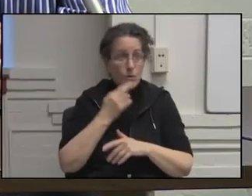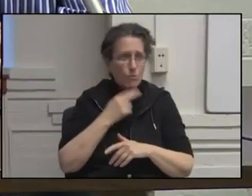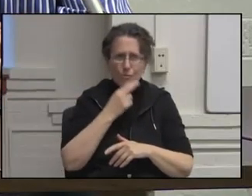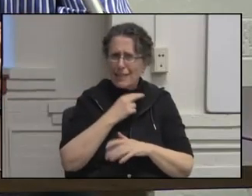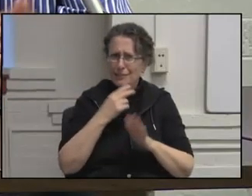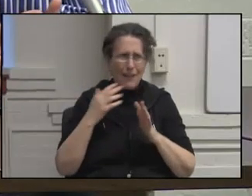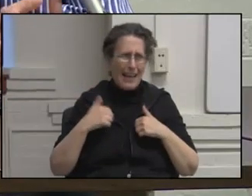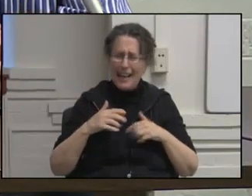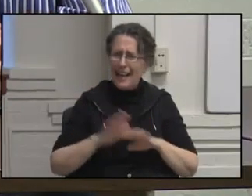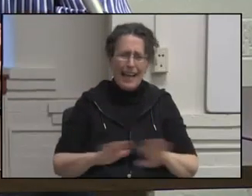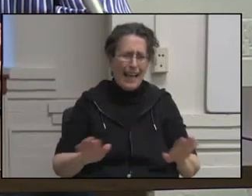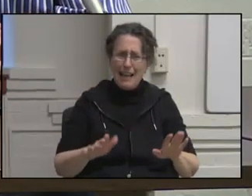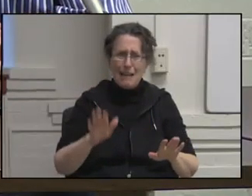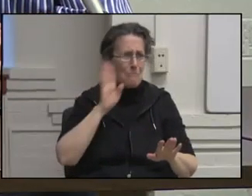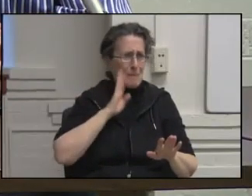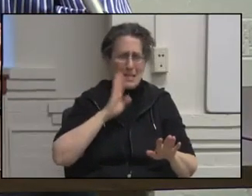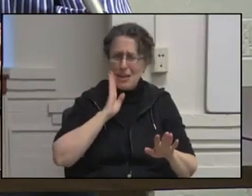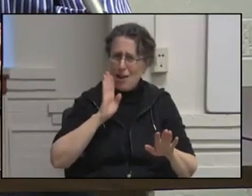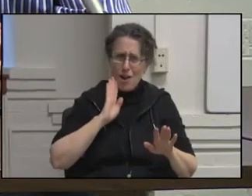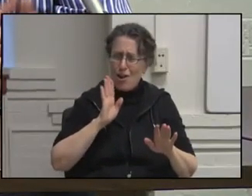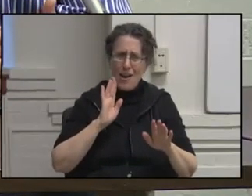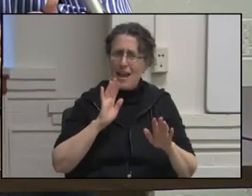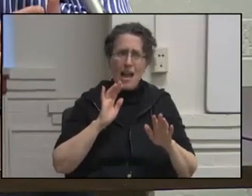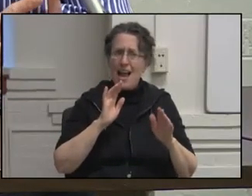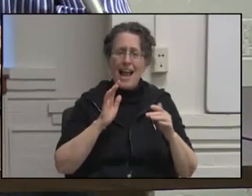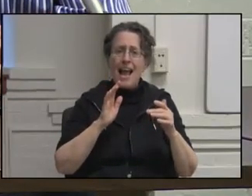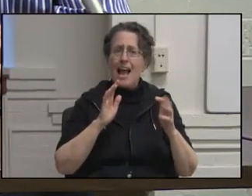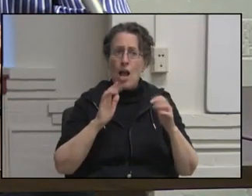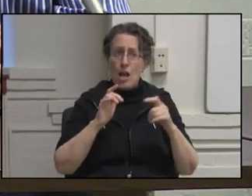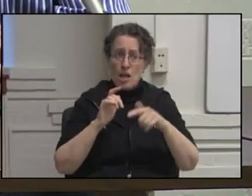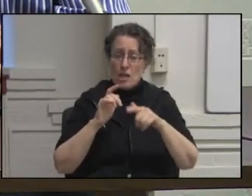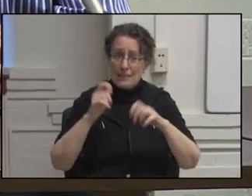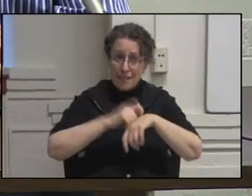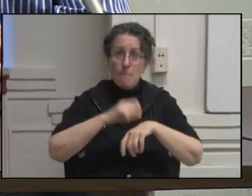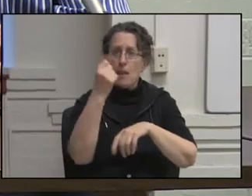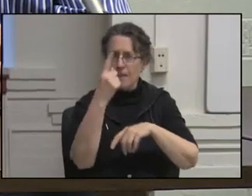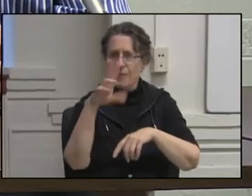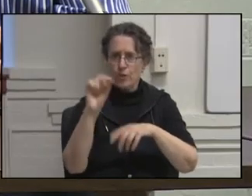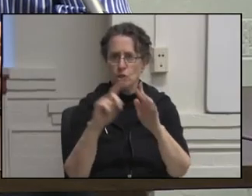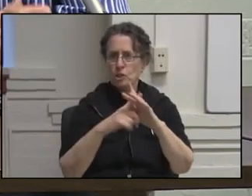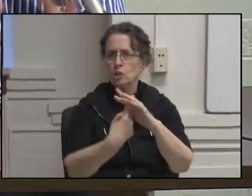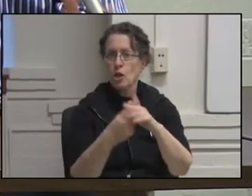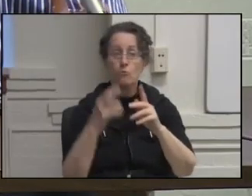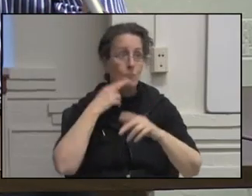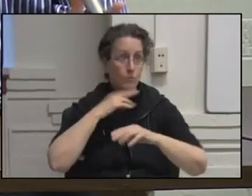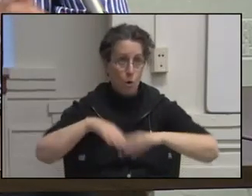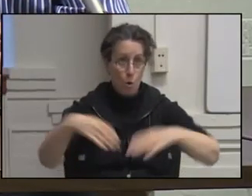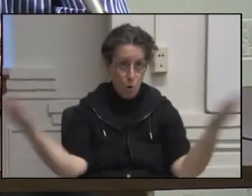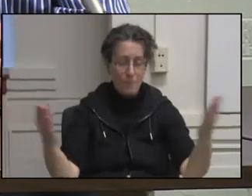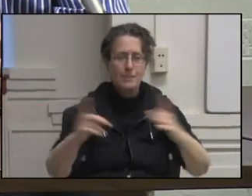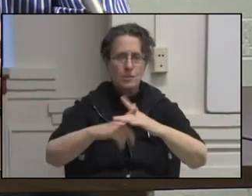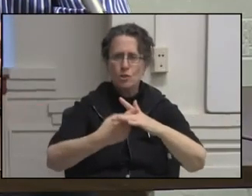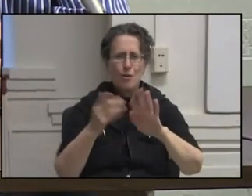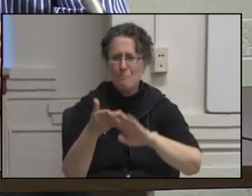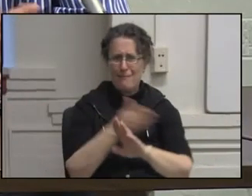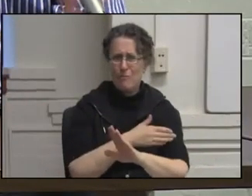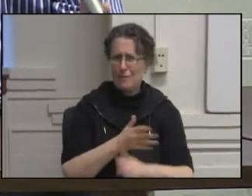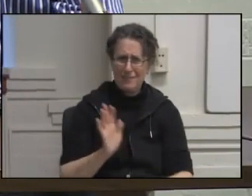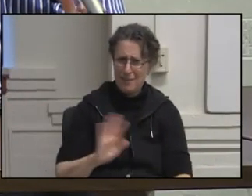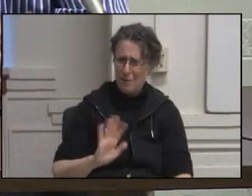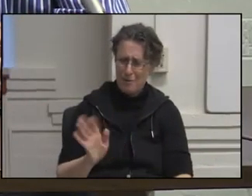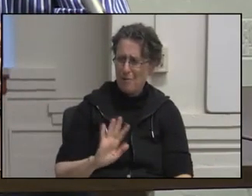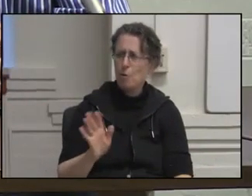beer comes out of the taps until, you know, 11:30 when we open at the Whetstone. But again, trying to get set up and be ready to go just feels like